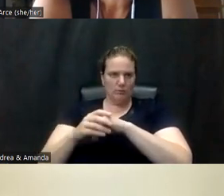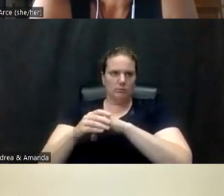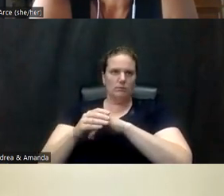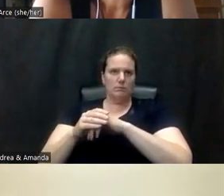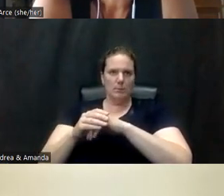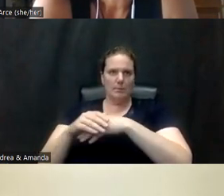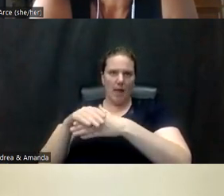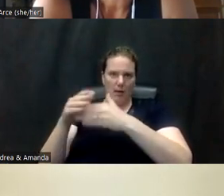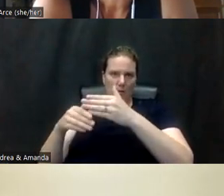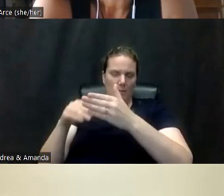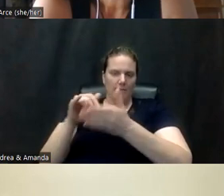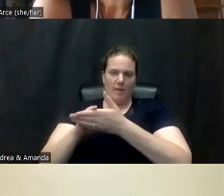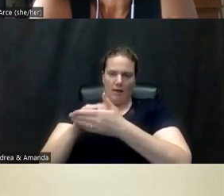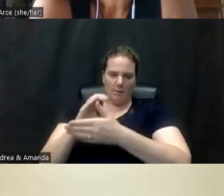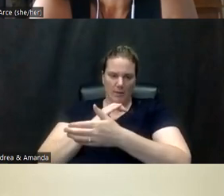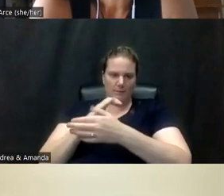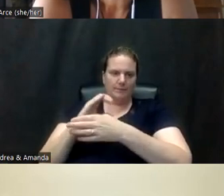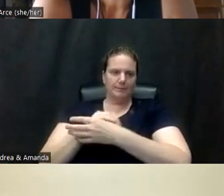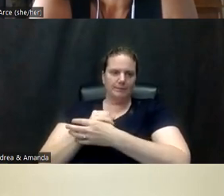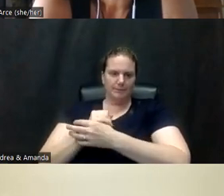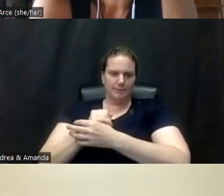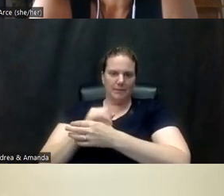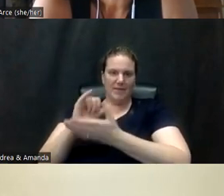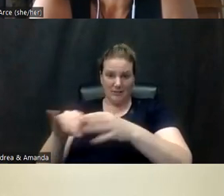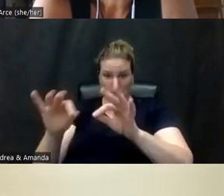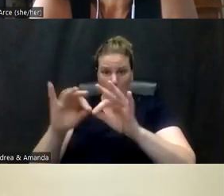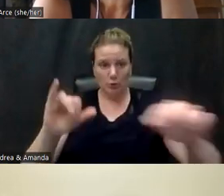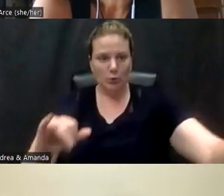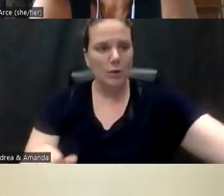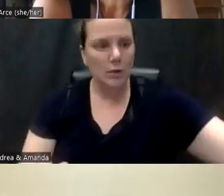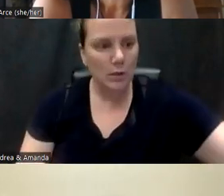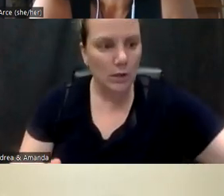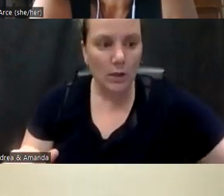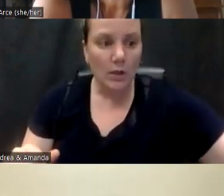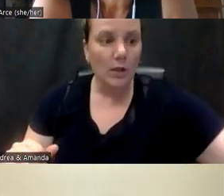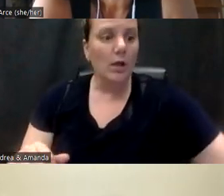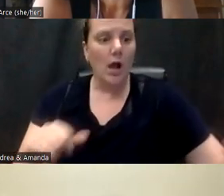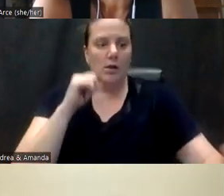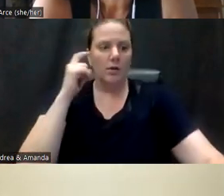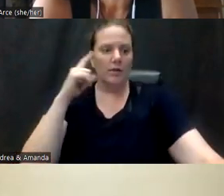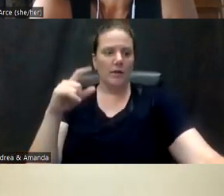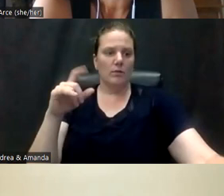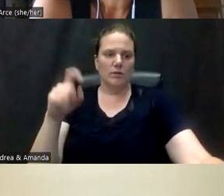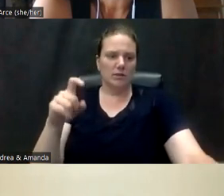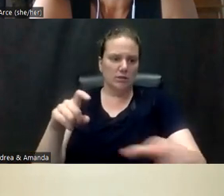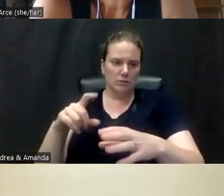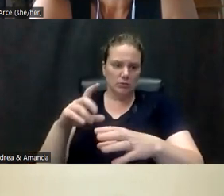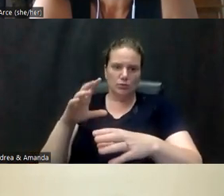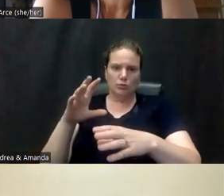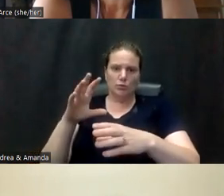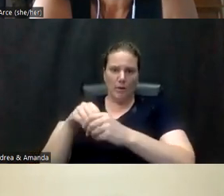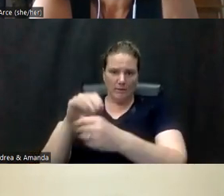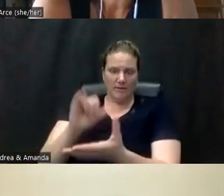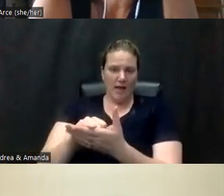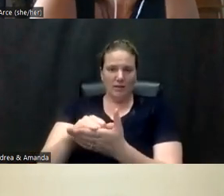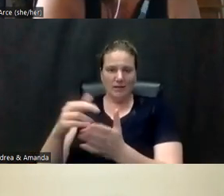the outcomes of those complaints. So I think that's important. I don't think we need to put this necessarily into the guidelines we're